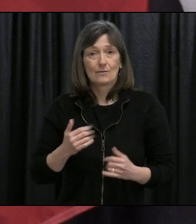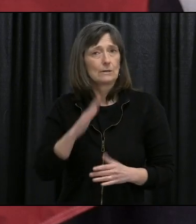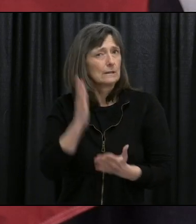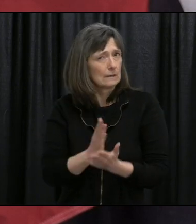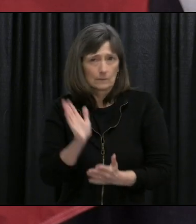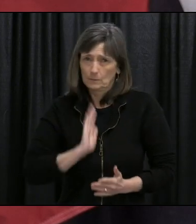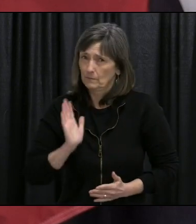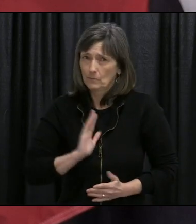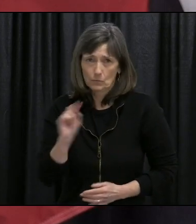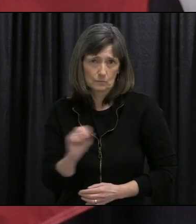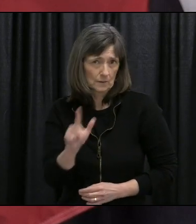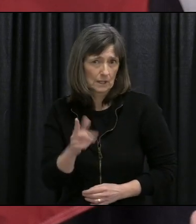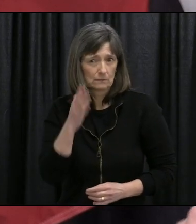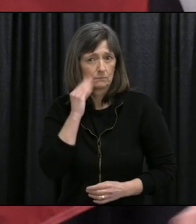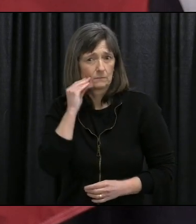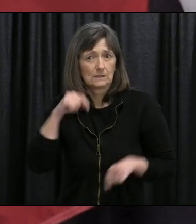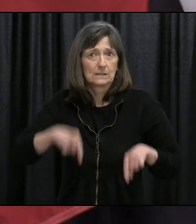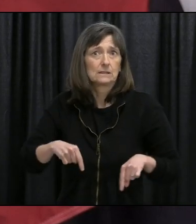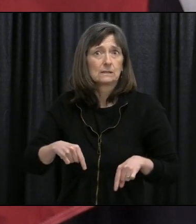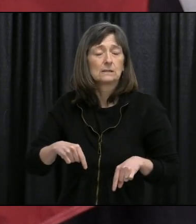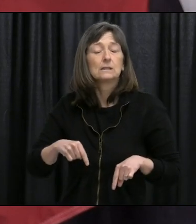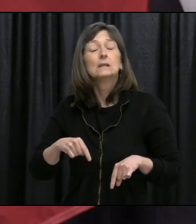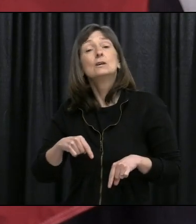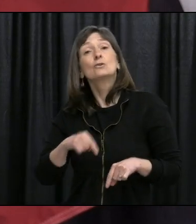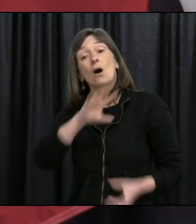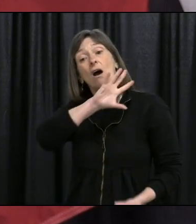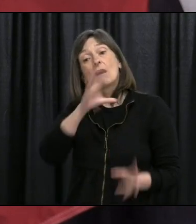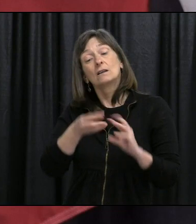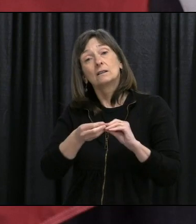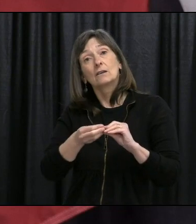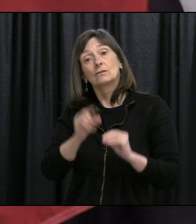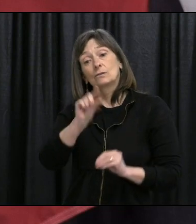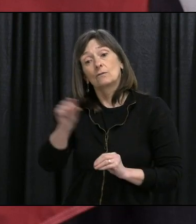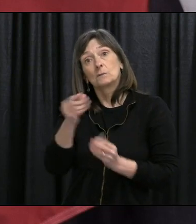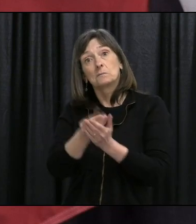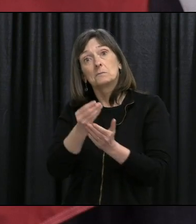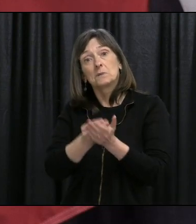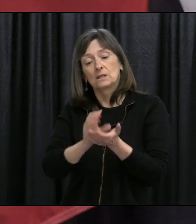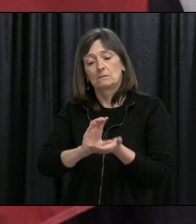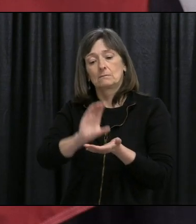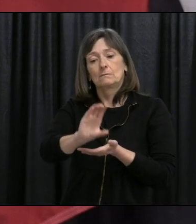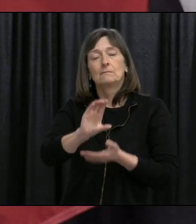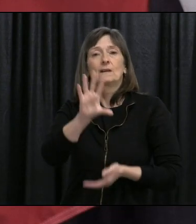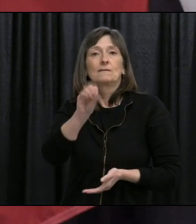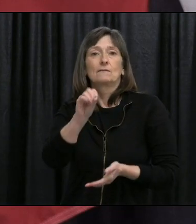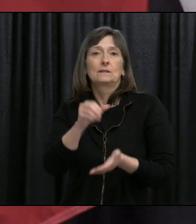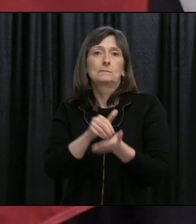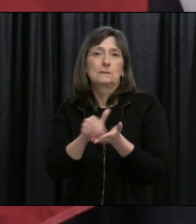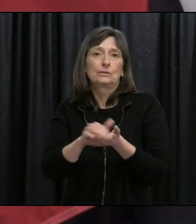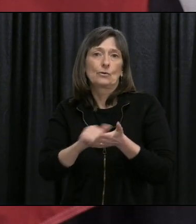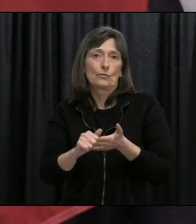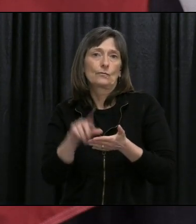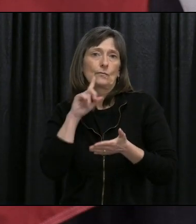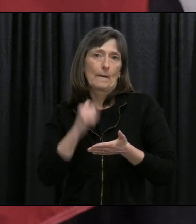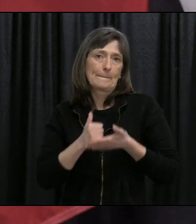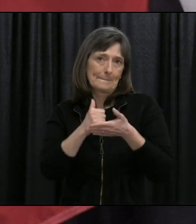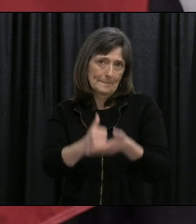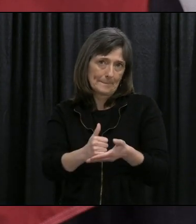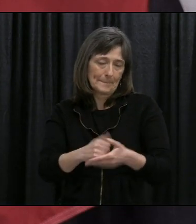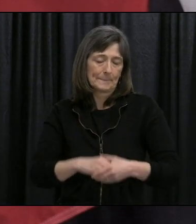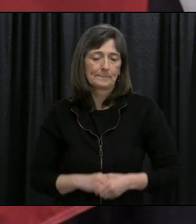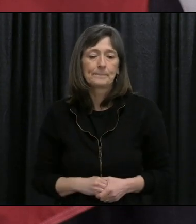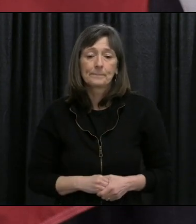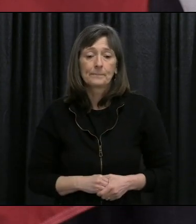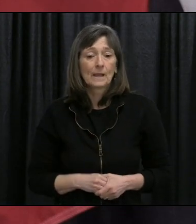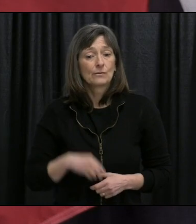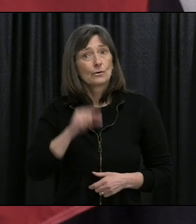Labrador. So it's over a $50 million program that will be rolled out in the next few weeks. So as a province, we are doing everything